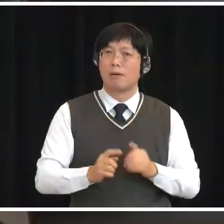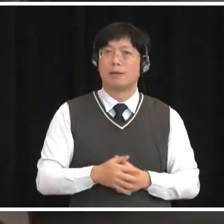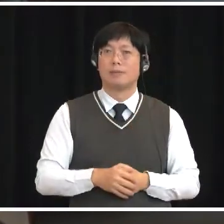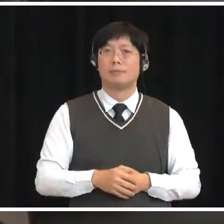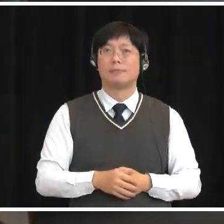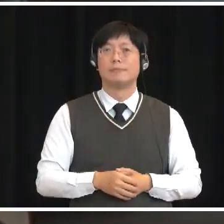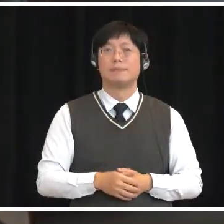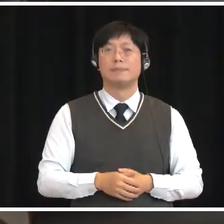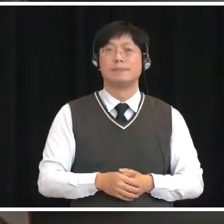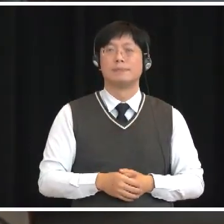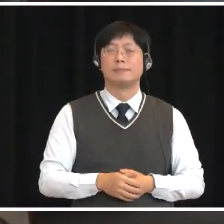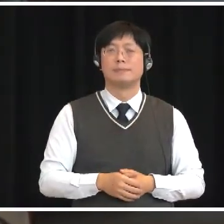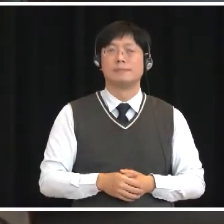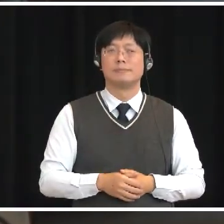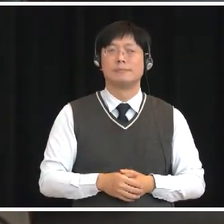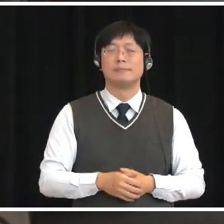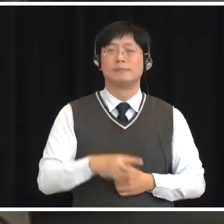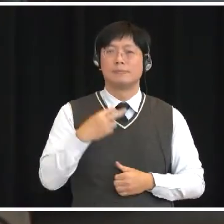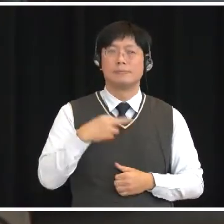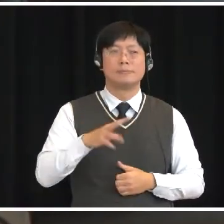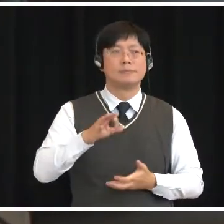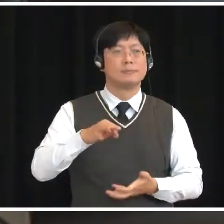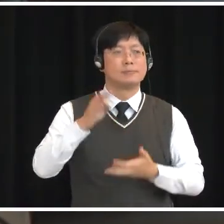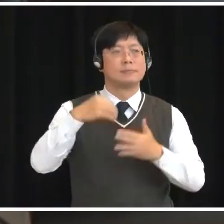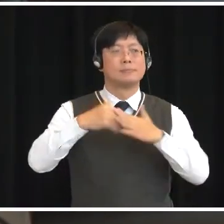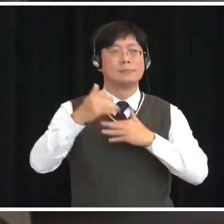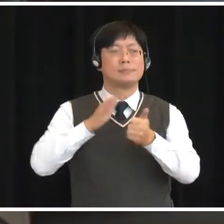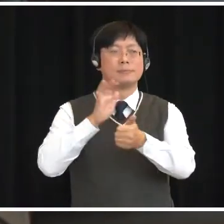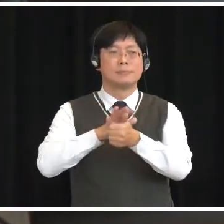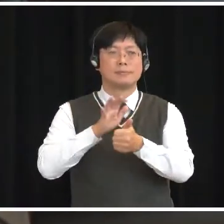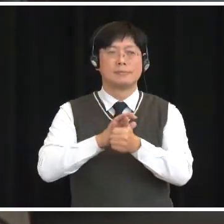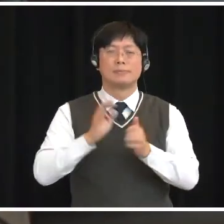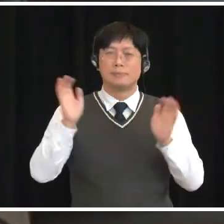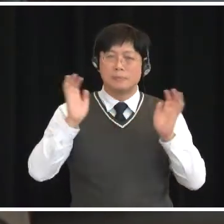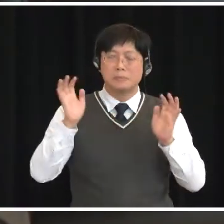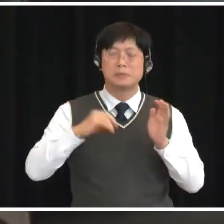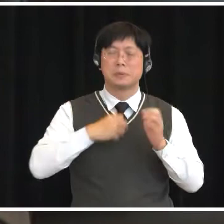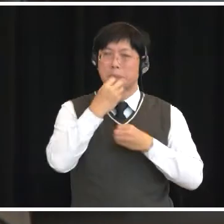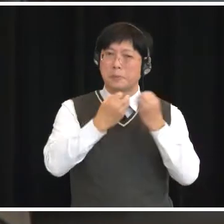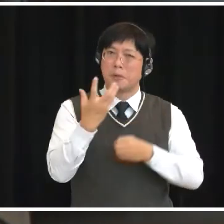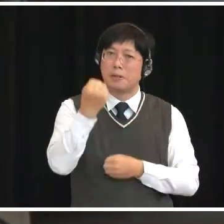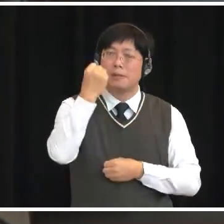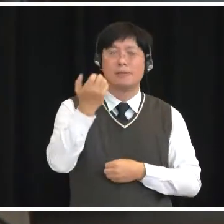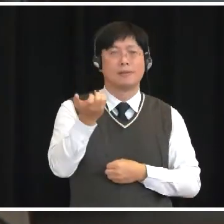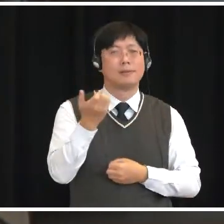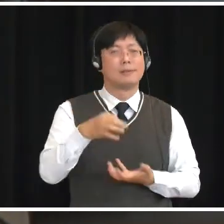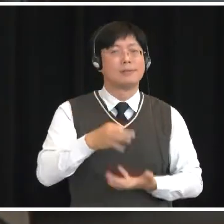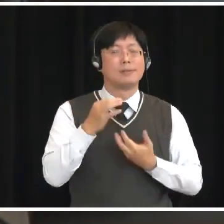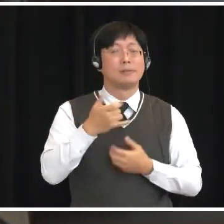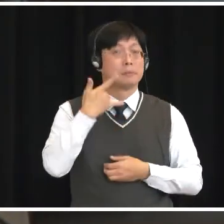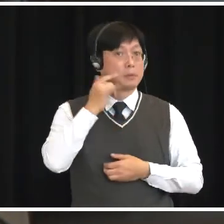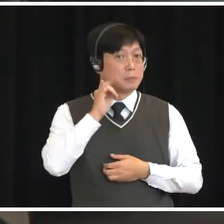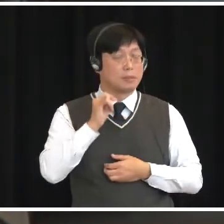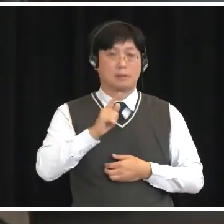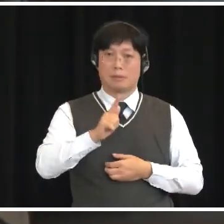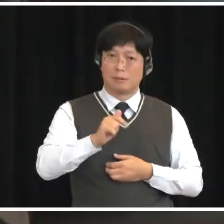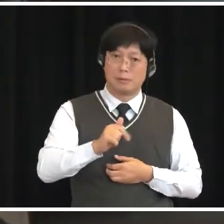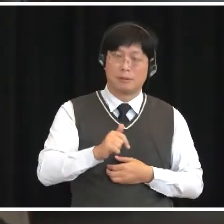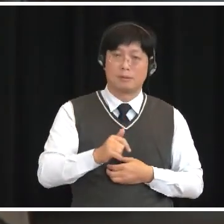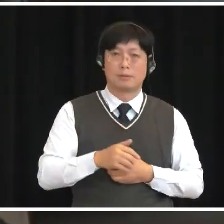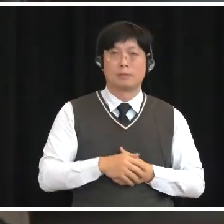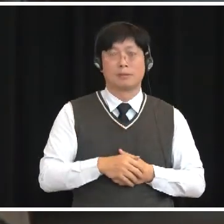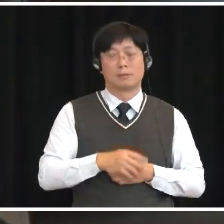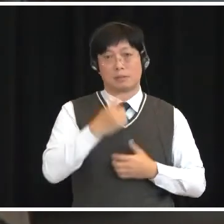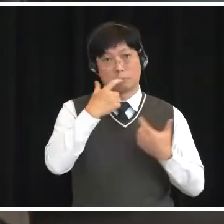express their views: teachers, family workers, and sometimes lawyers. Do those people actually receive specialist training as well about